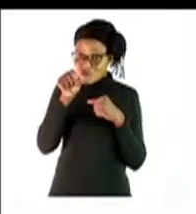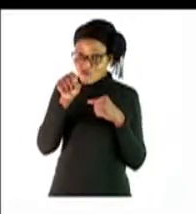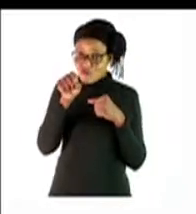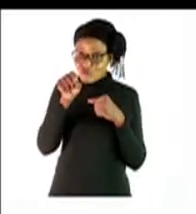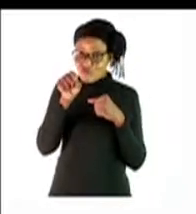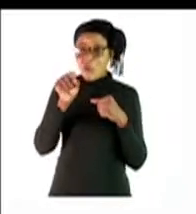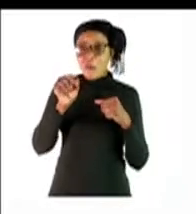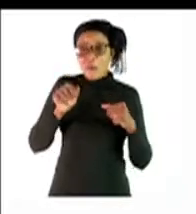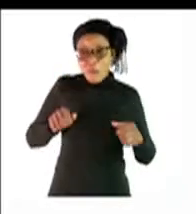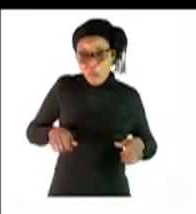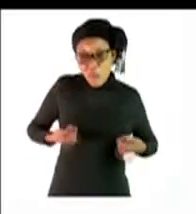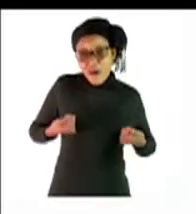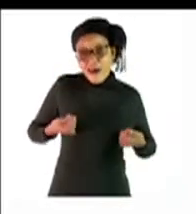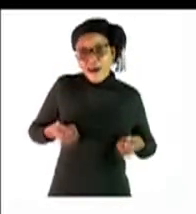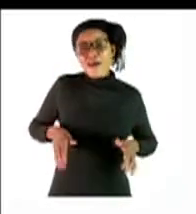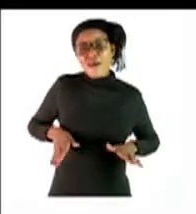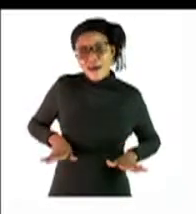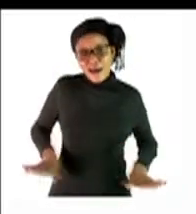or a girl?